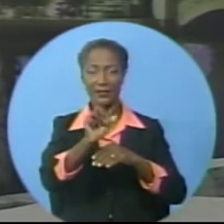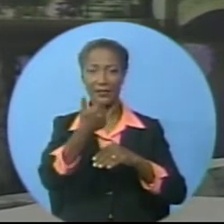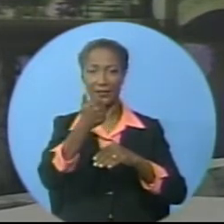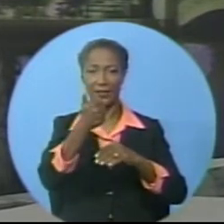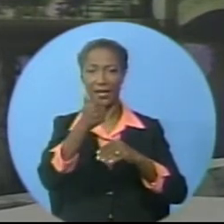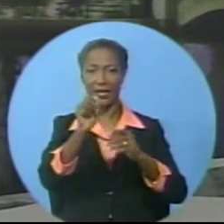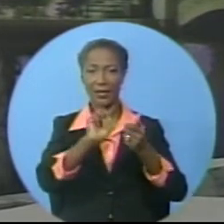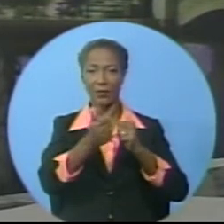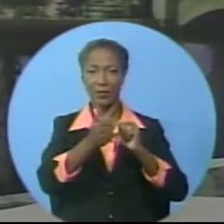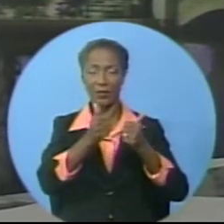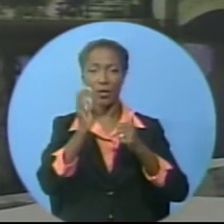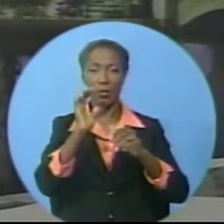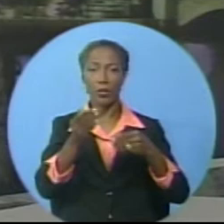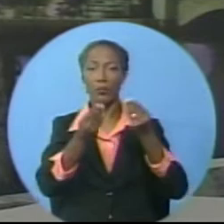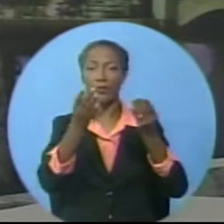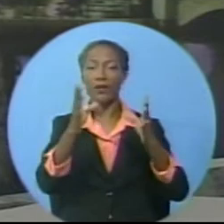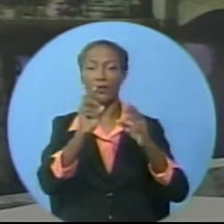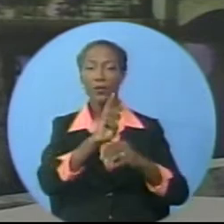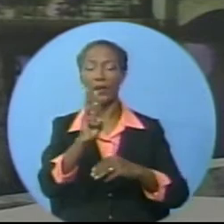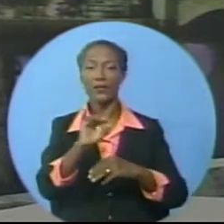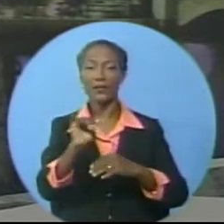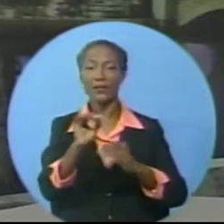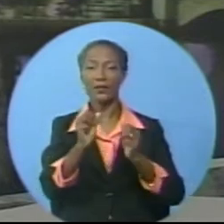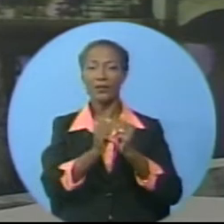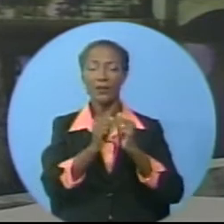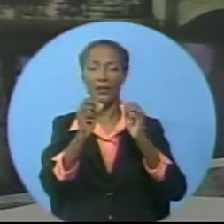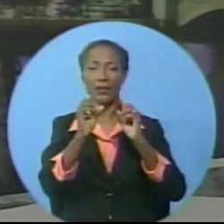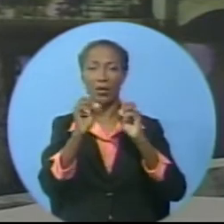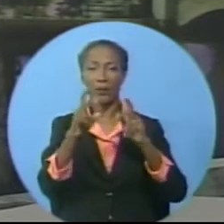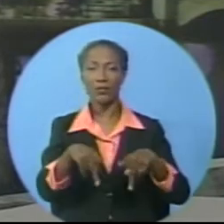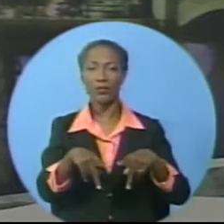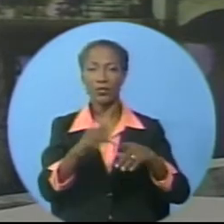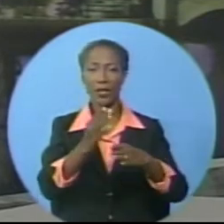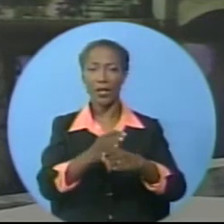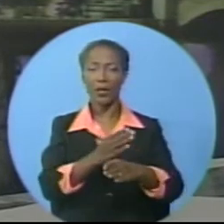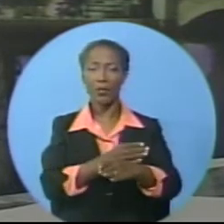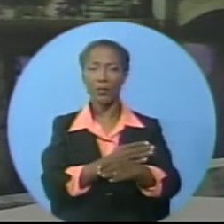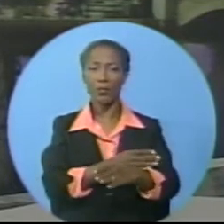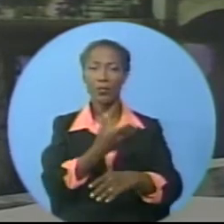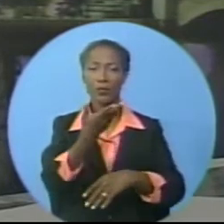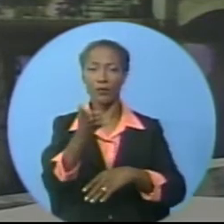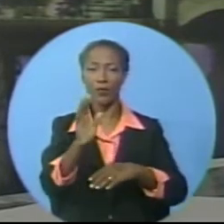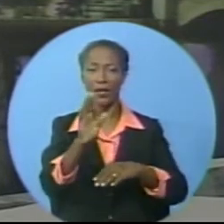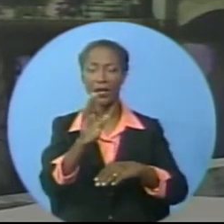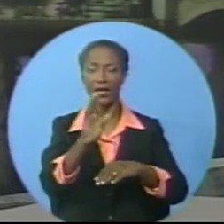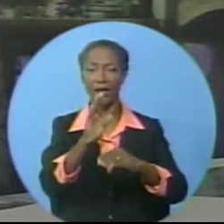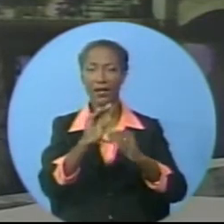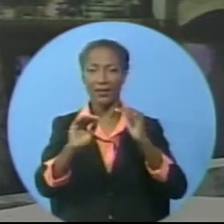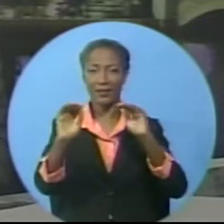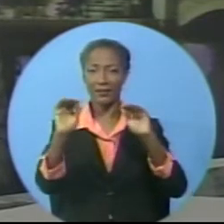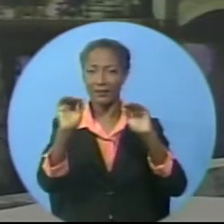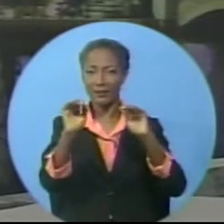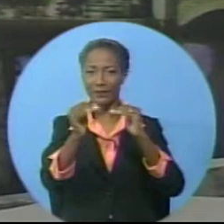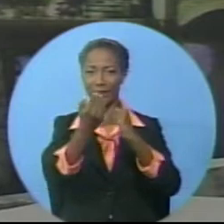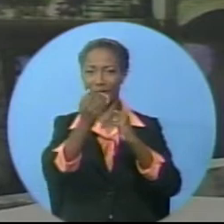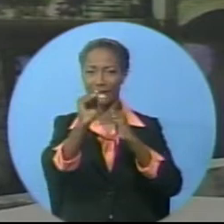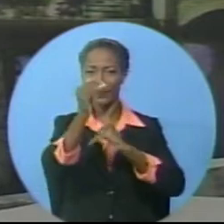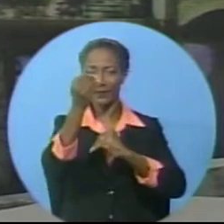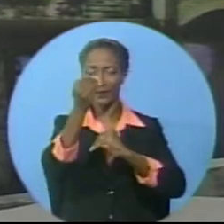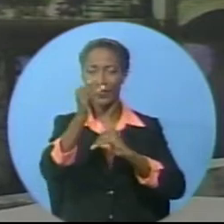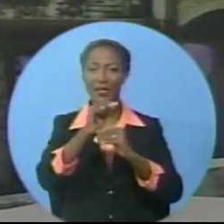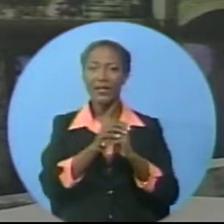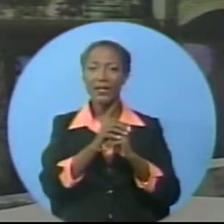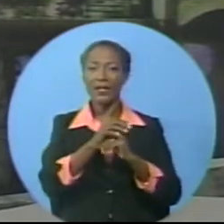with an opportunity to improve their status in the ODI rankings and put some daylight between themselves and 9th-ranked